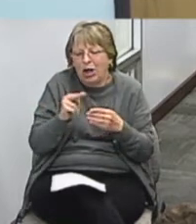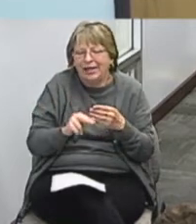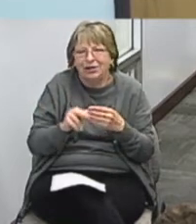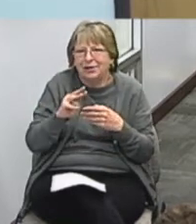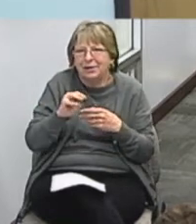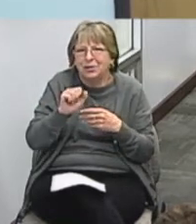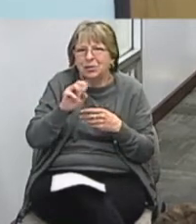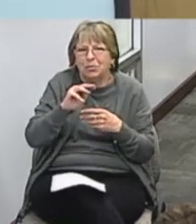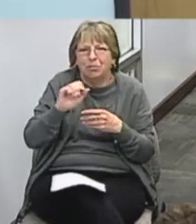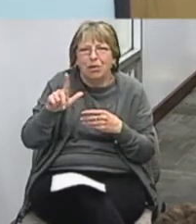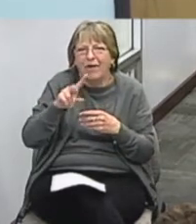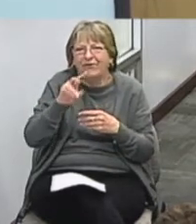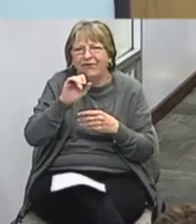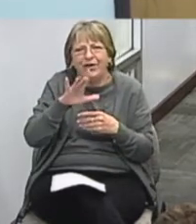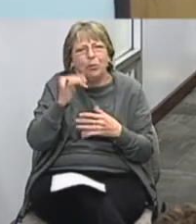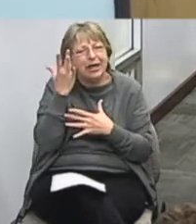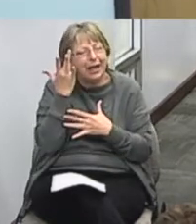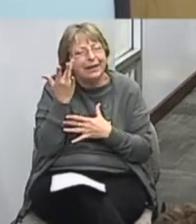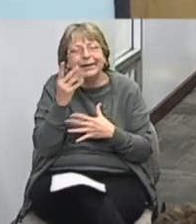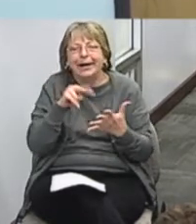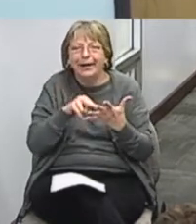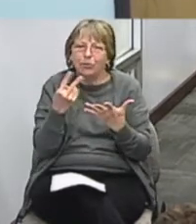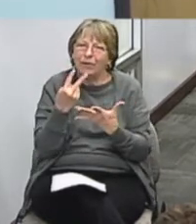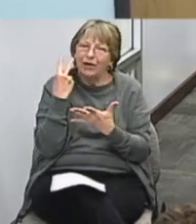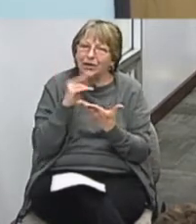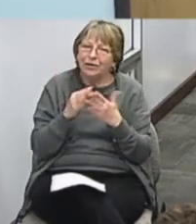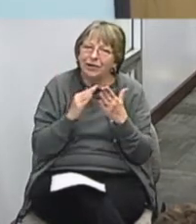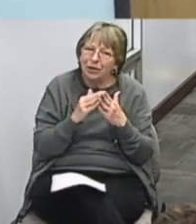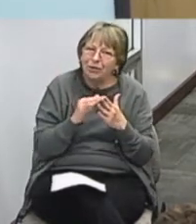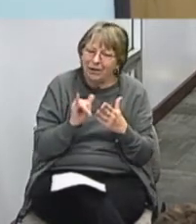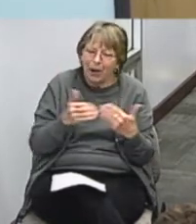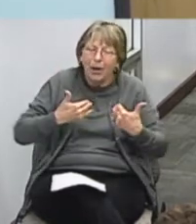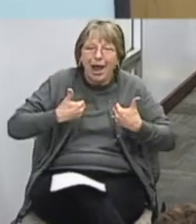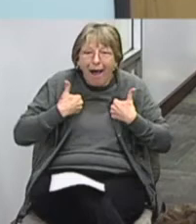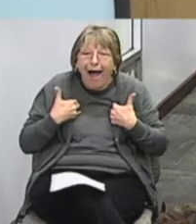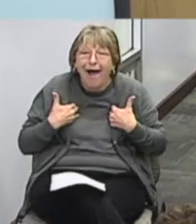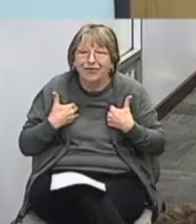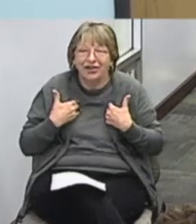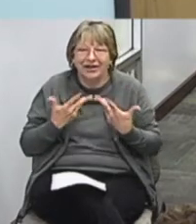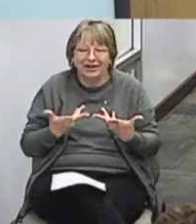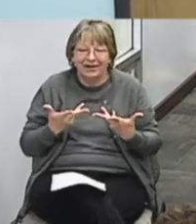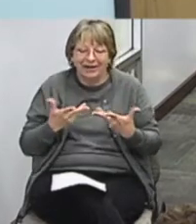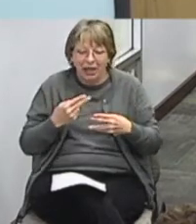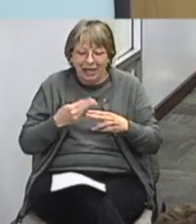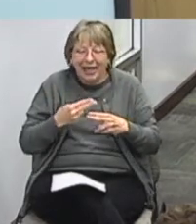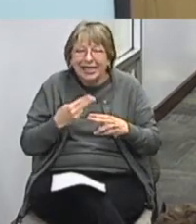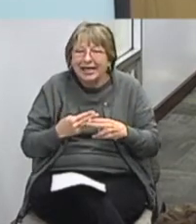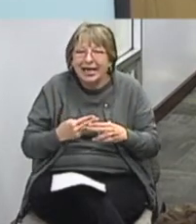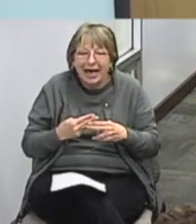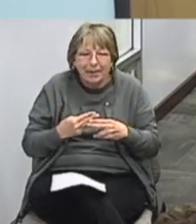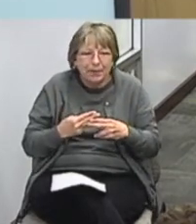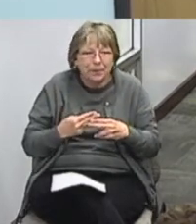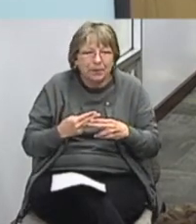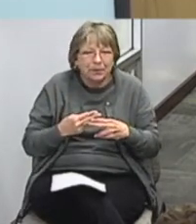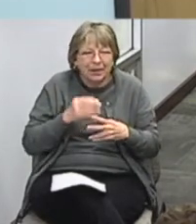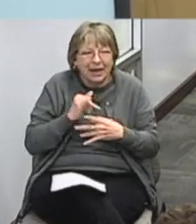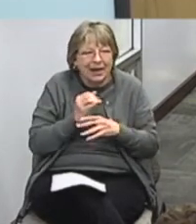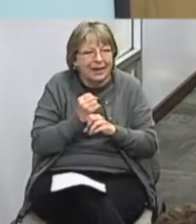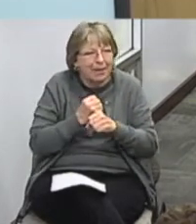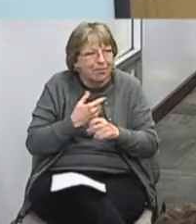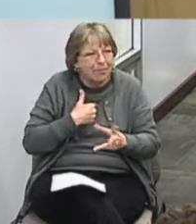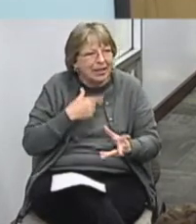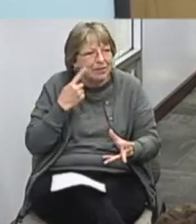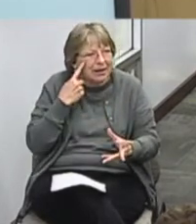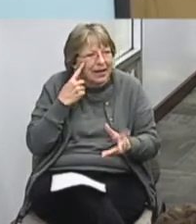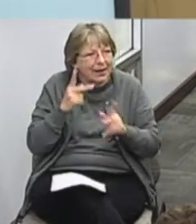because it is a reflection of the community that already exists. It's a name that makes me think of the